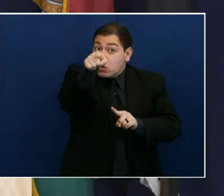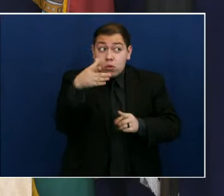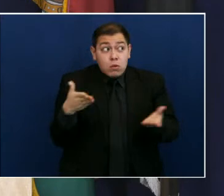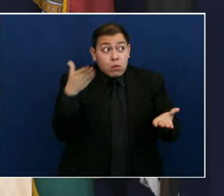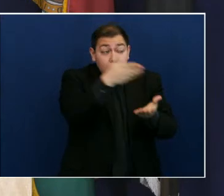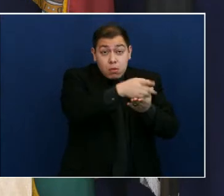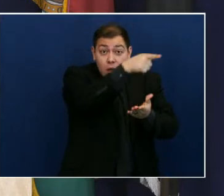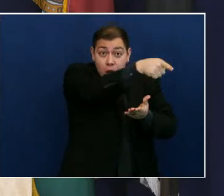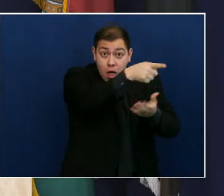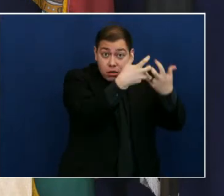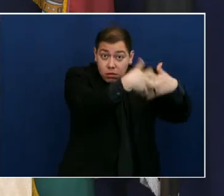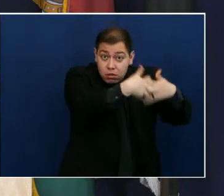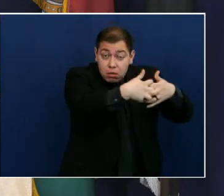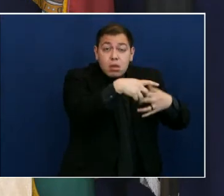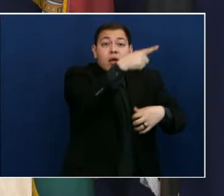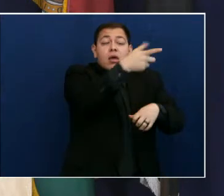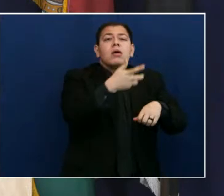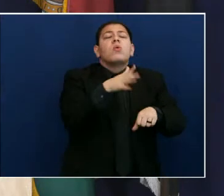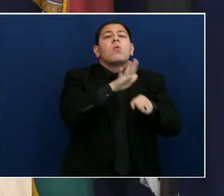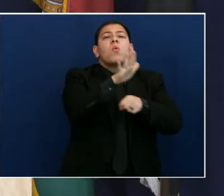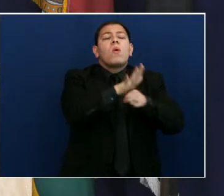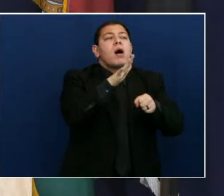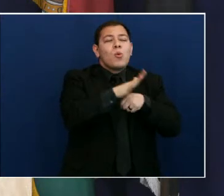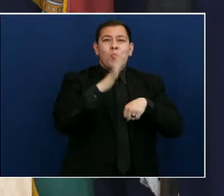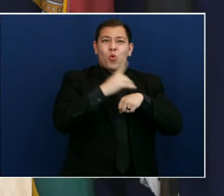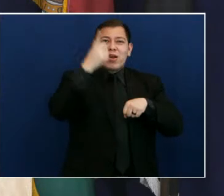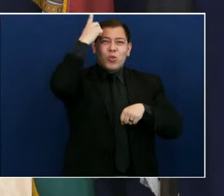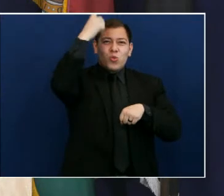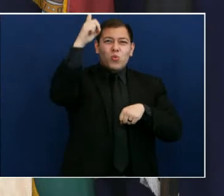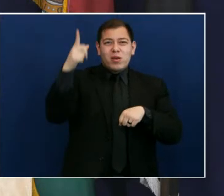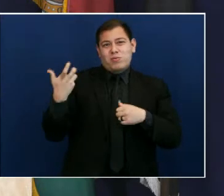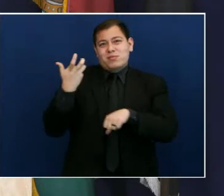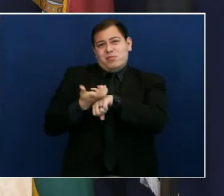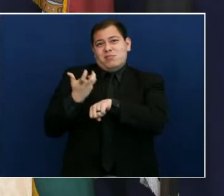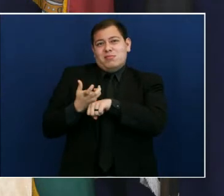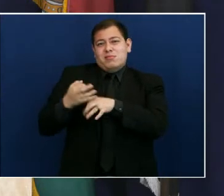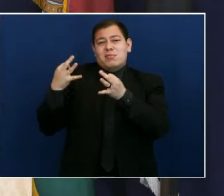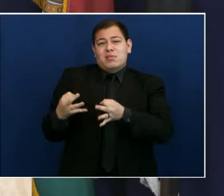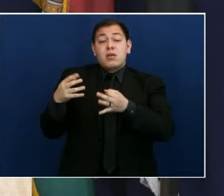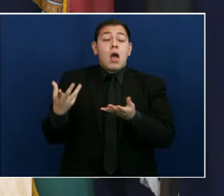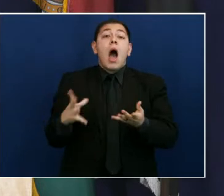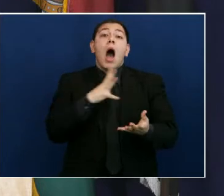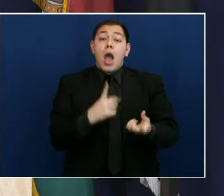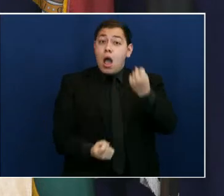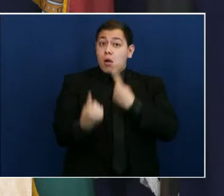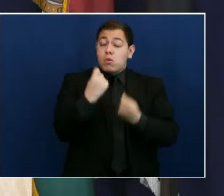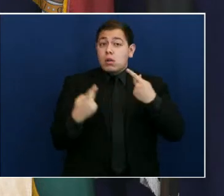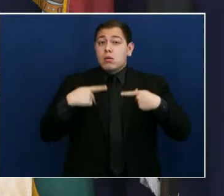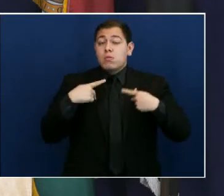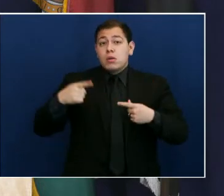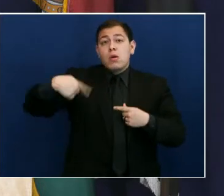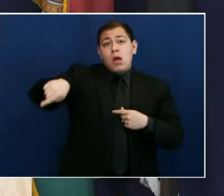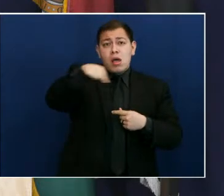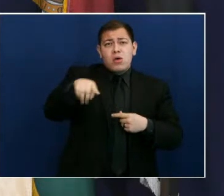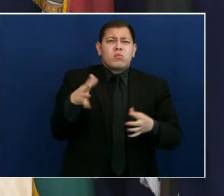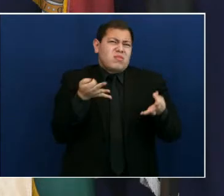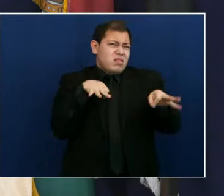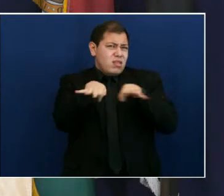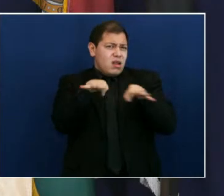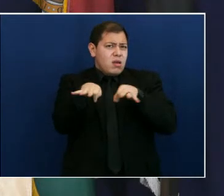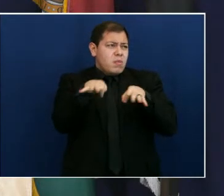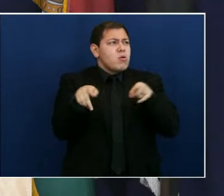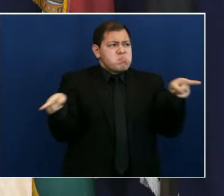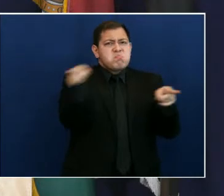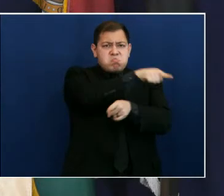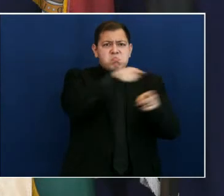viven, que no viven en San Diego, pero que trabajan en San Diego y que tienen residencia en San Diego que pueden recibir la